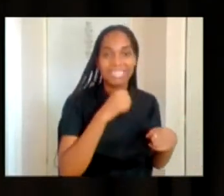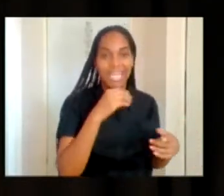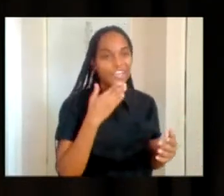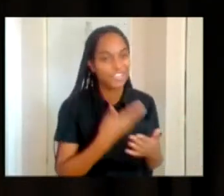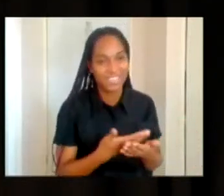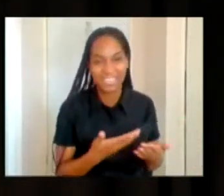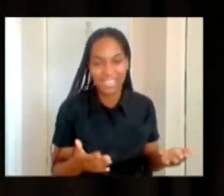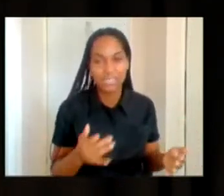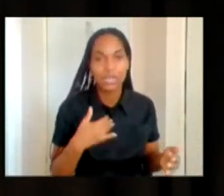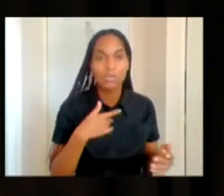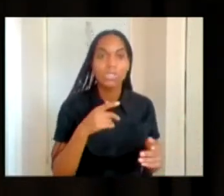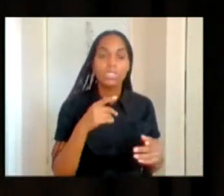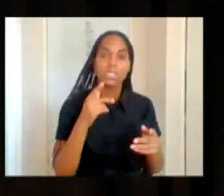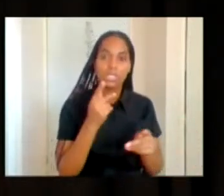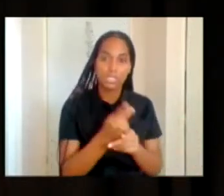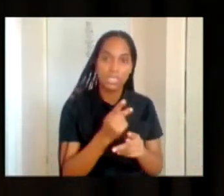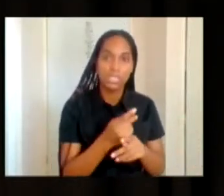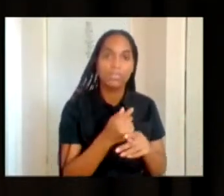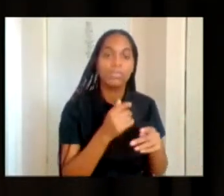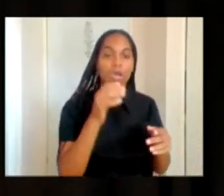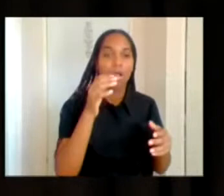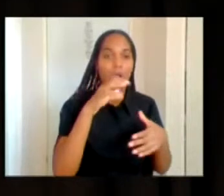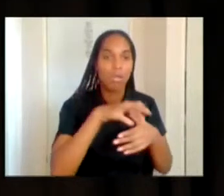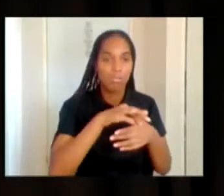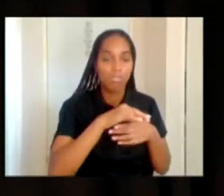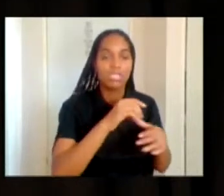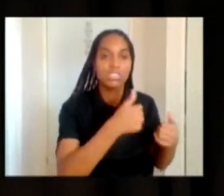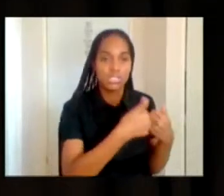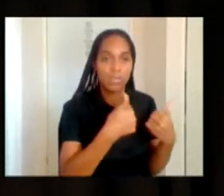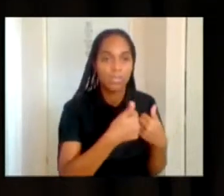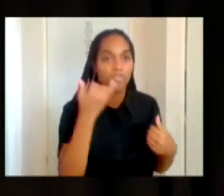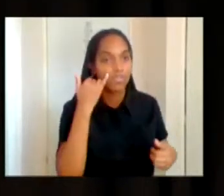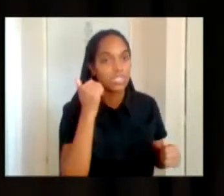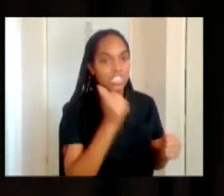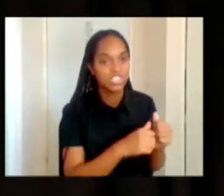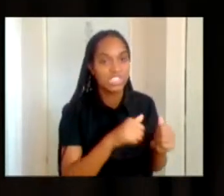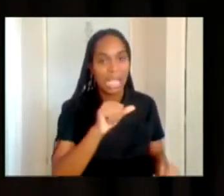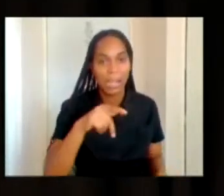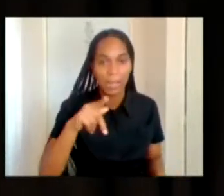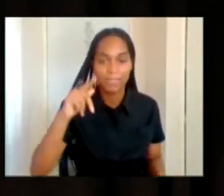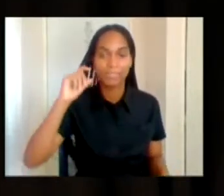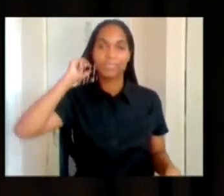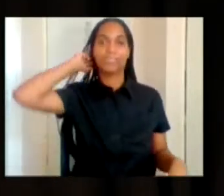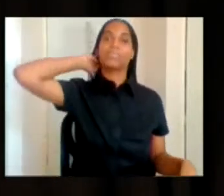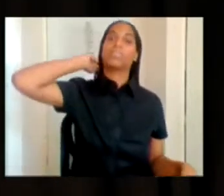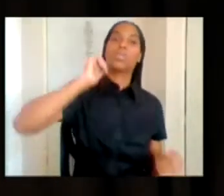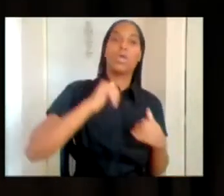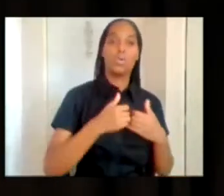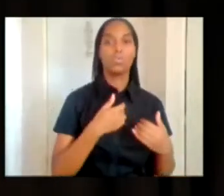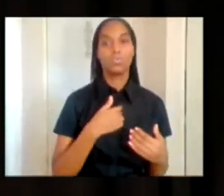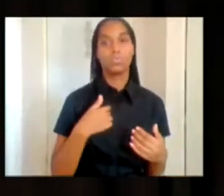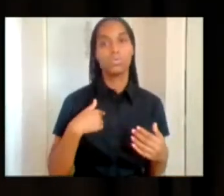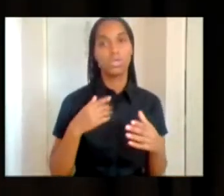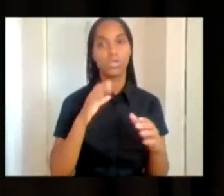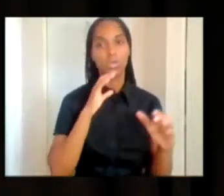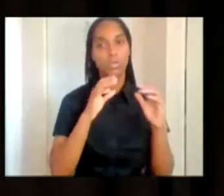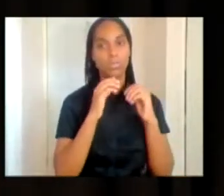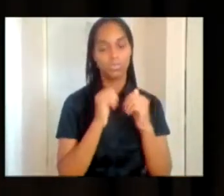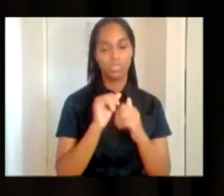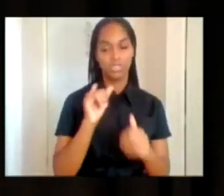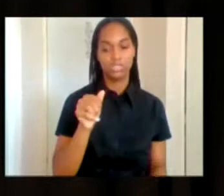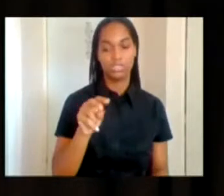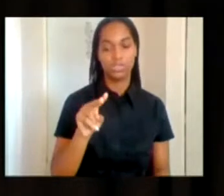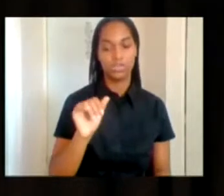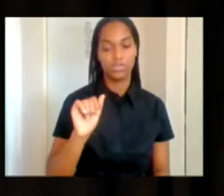the context separate for each application. And the way we communicate, the application, the JavaScript communicates with the receiver is